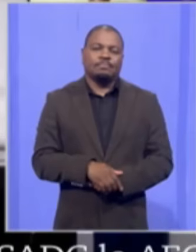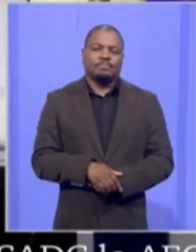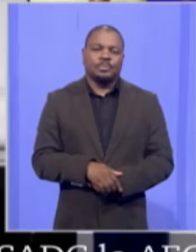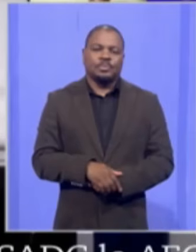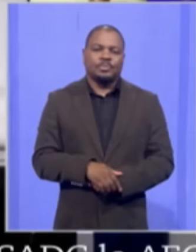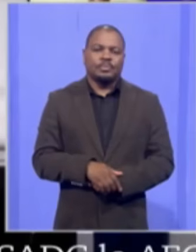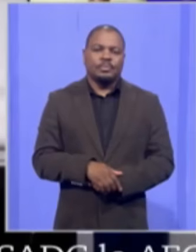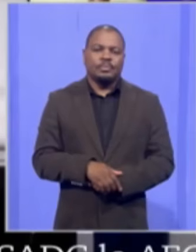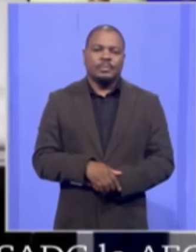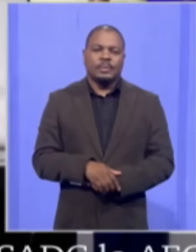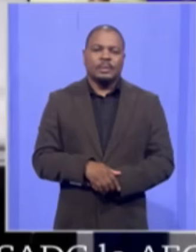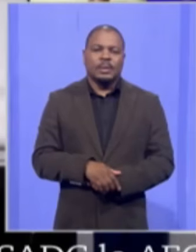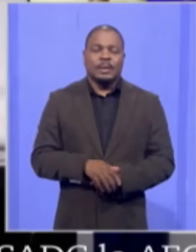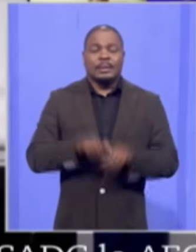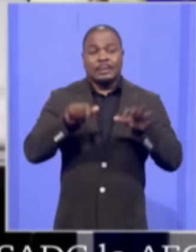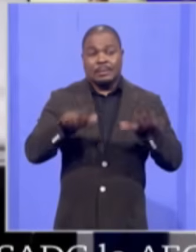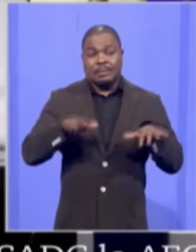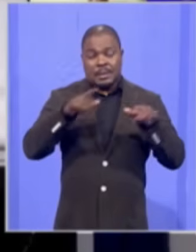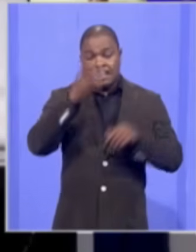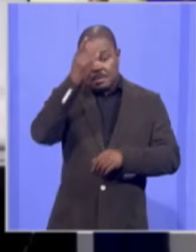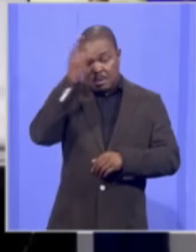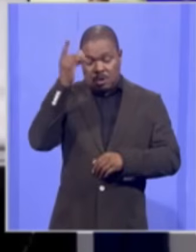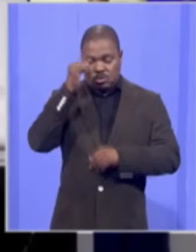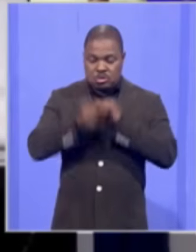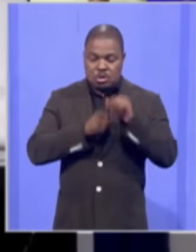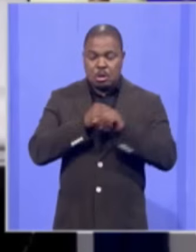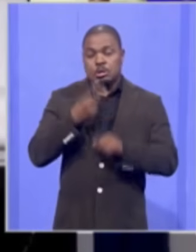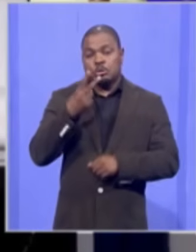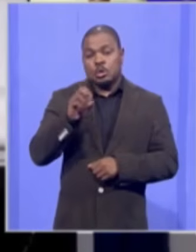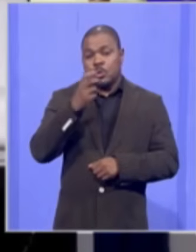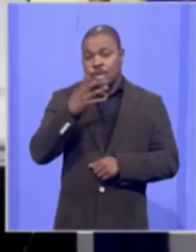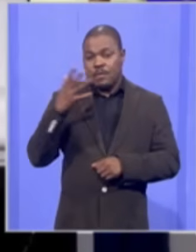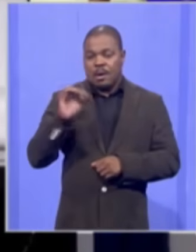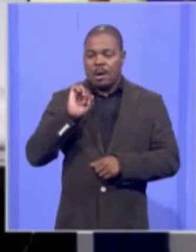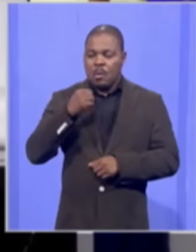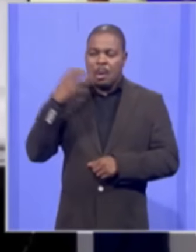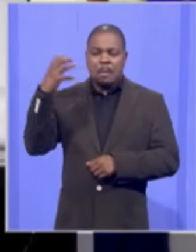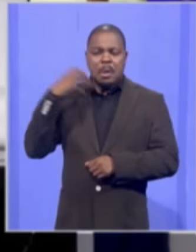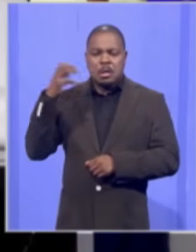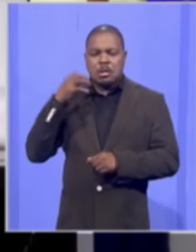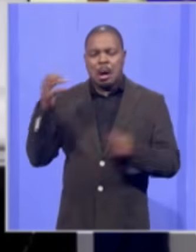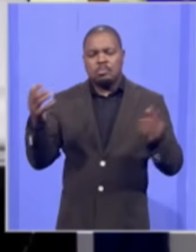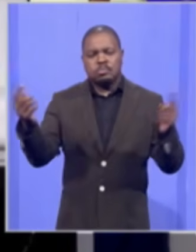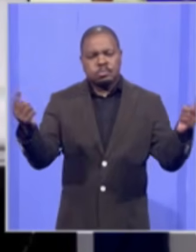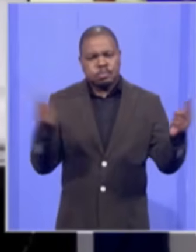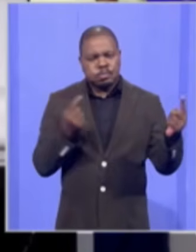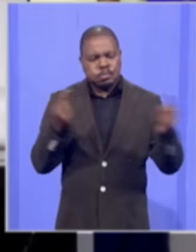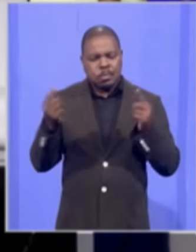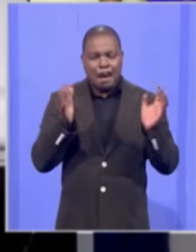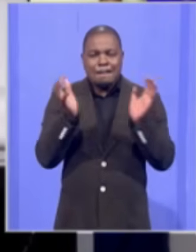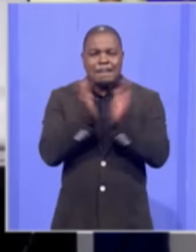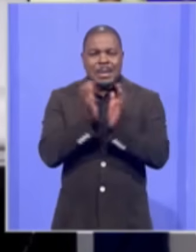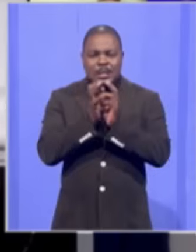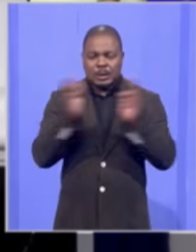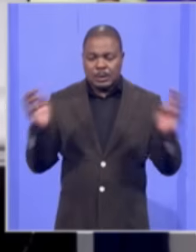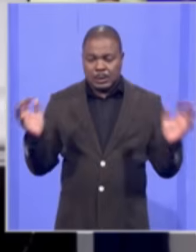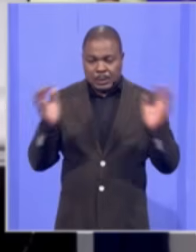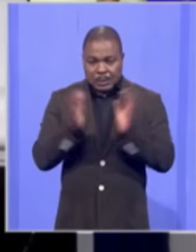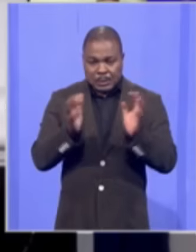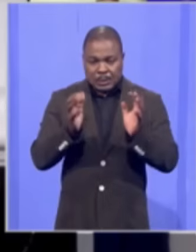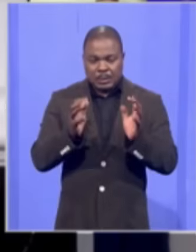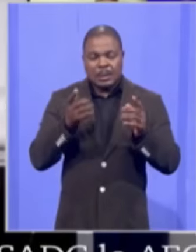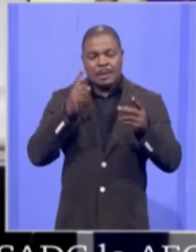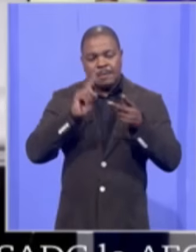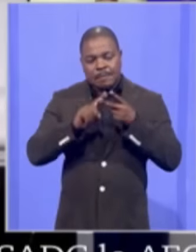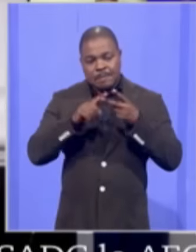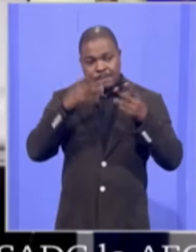On 17th March 2025, our ministers convened a joint meeting whose outcomes are tabled